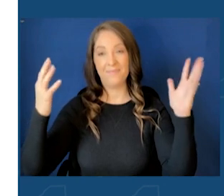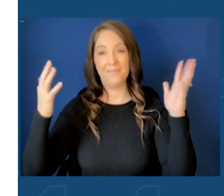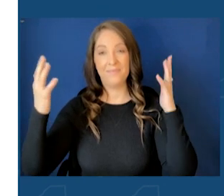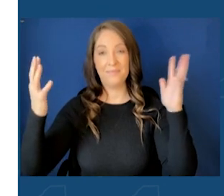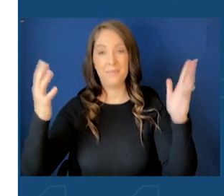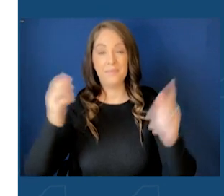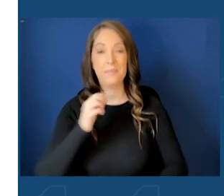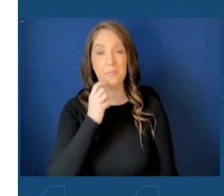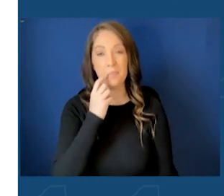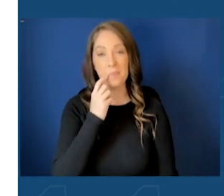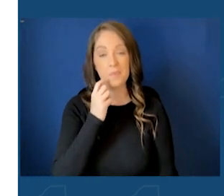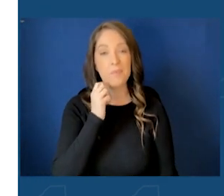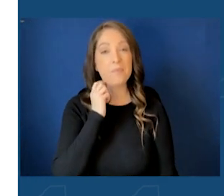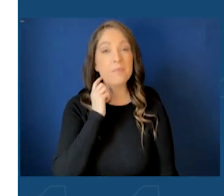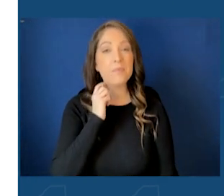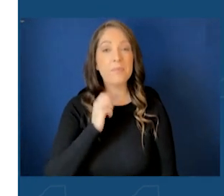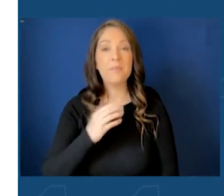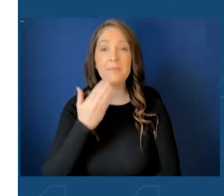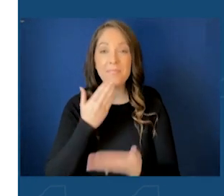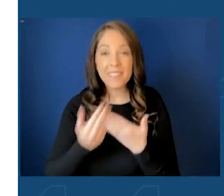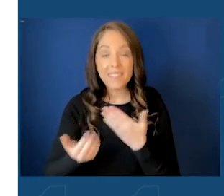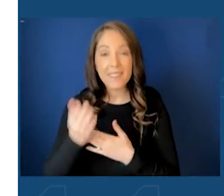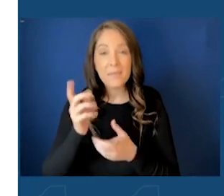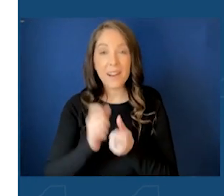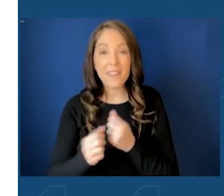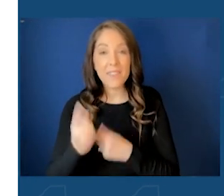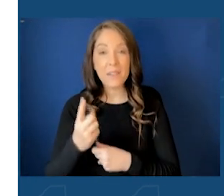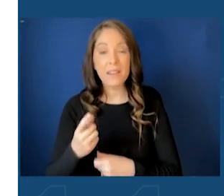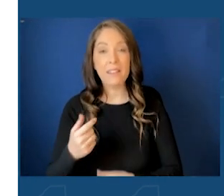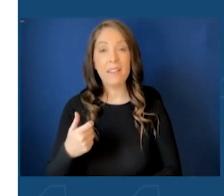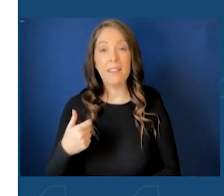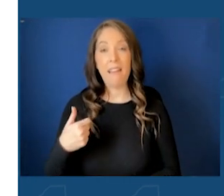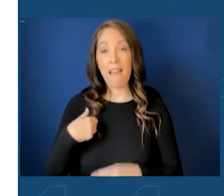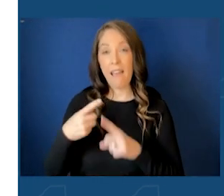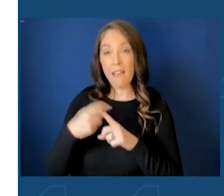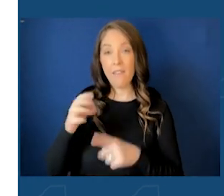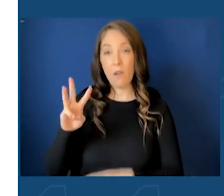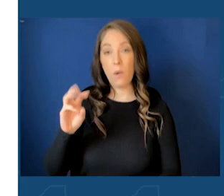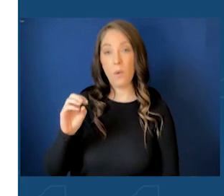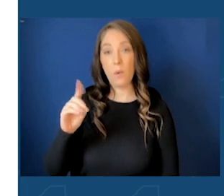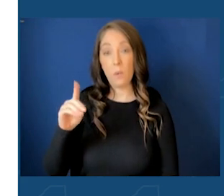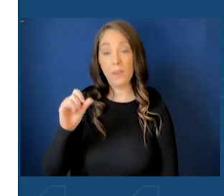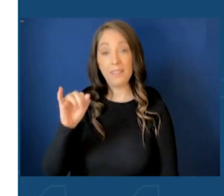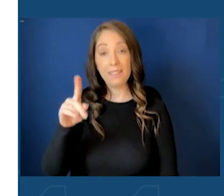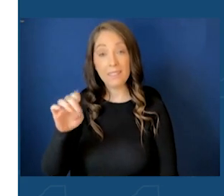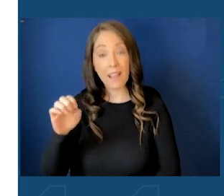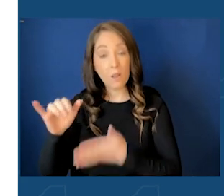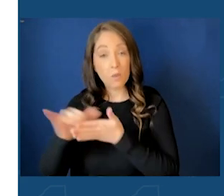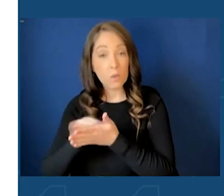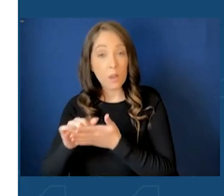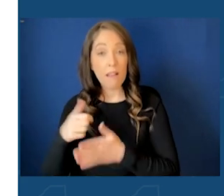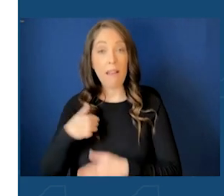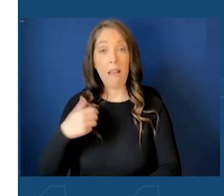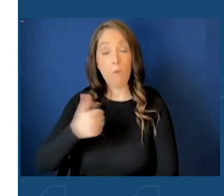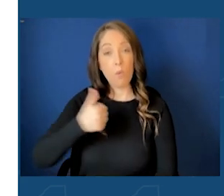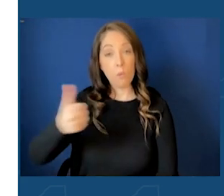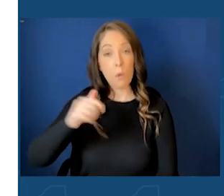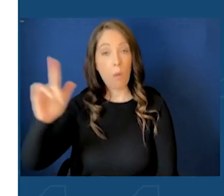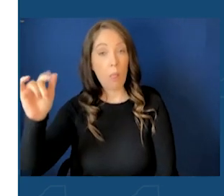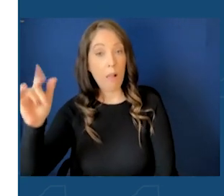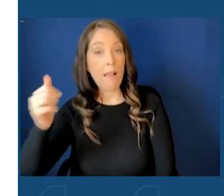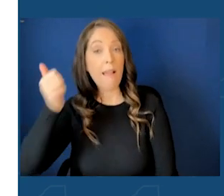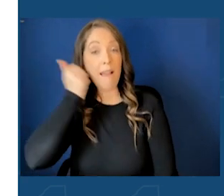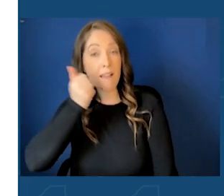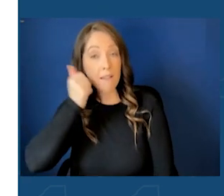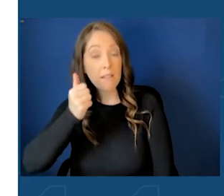Good morning, everyone. I come from Woodside, New York. I commute to Long Island every day